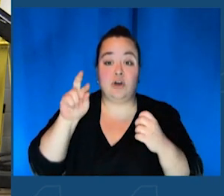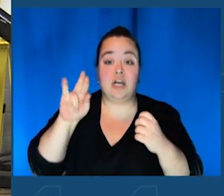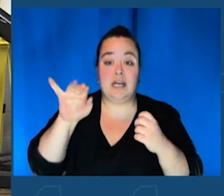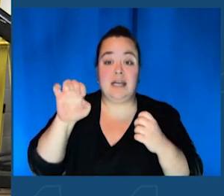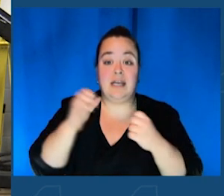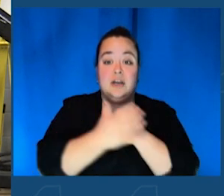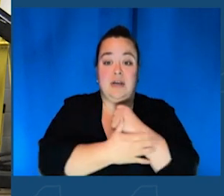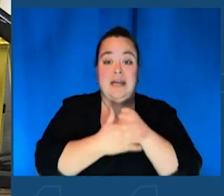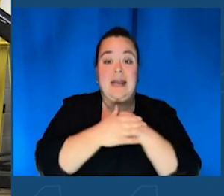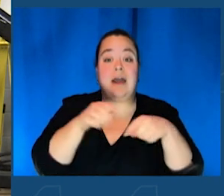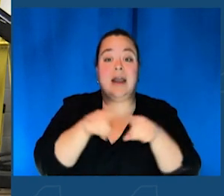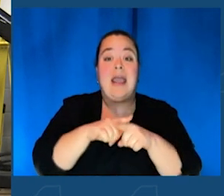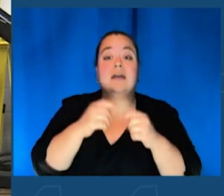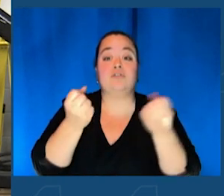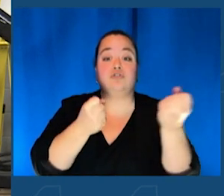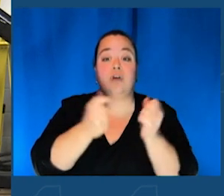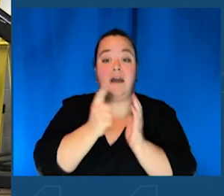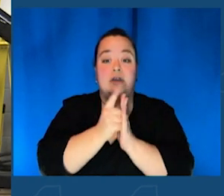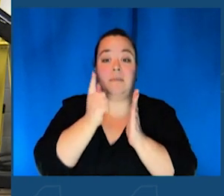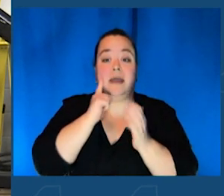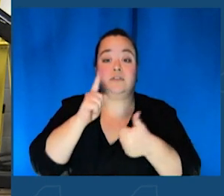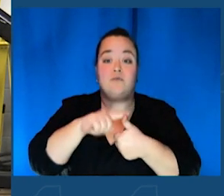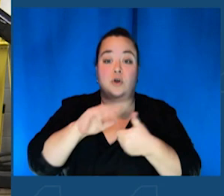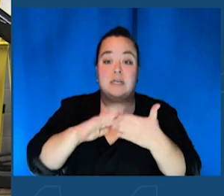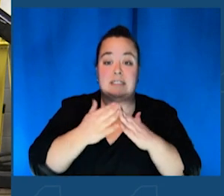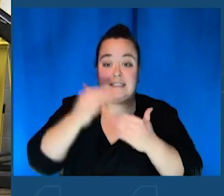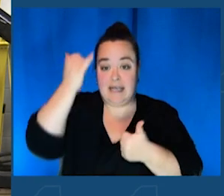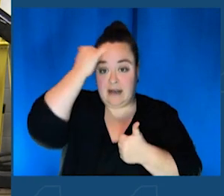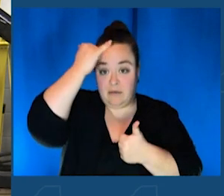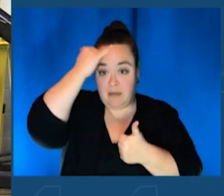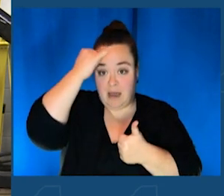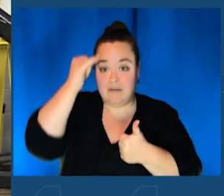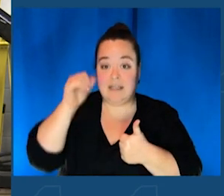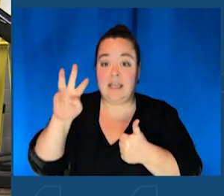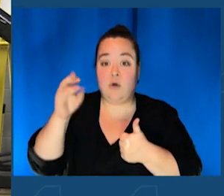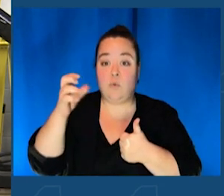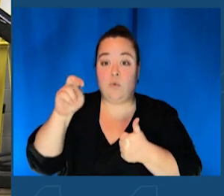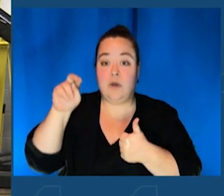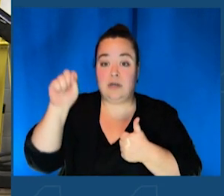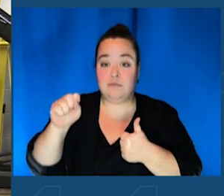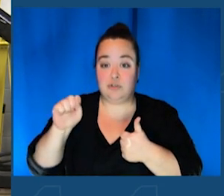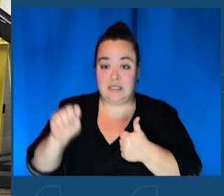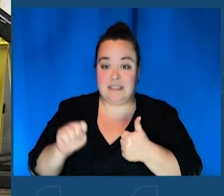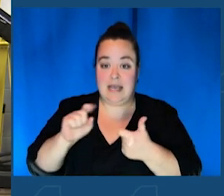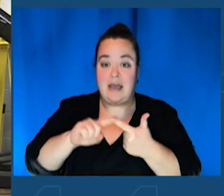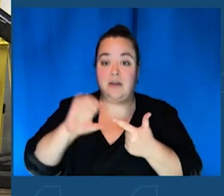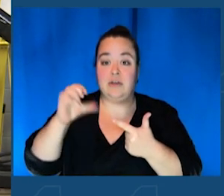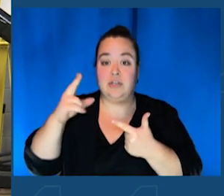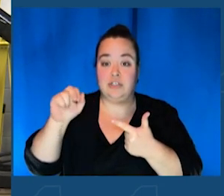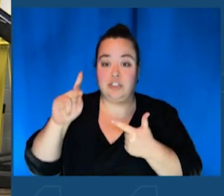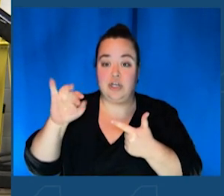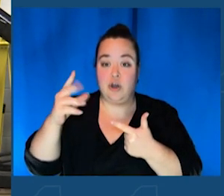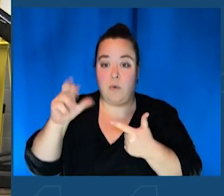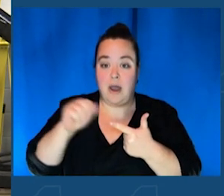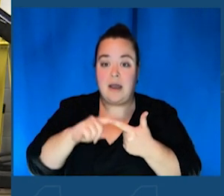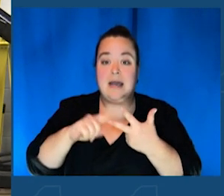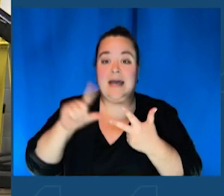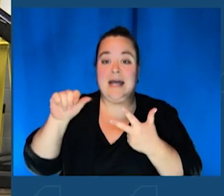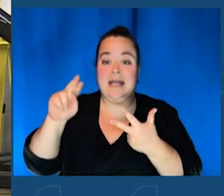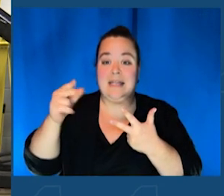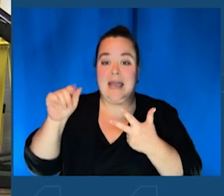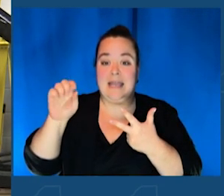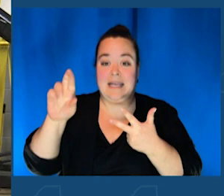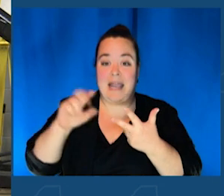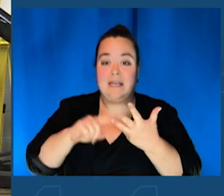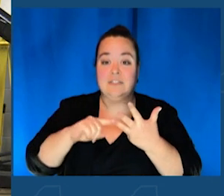following communities. The City of Buffalo from William Street South, Cheektowaga, Lancaster, Alden, Marilla,